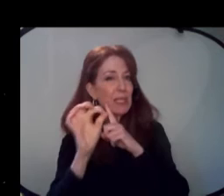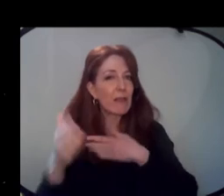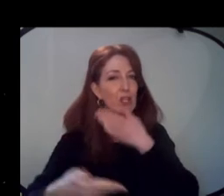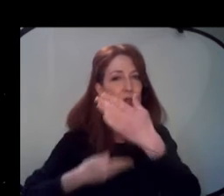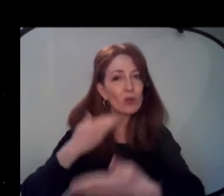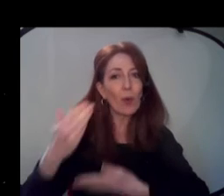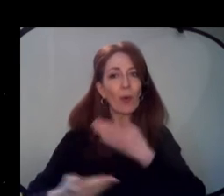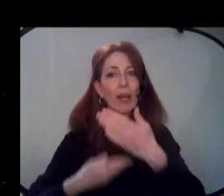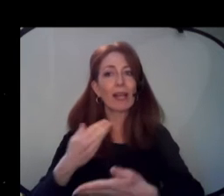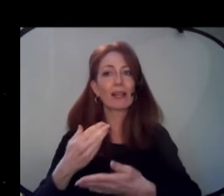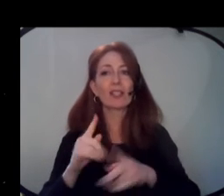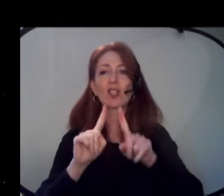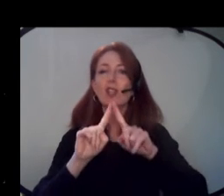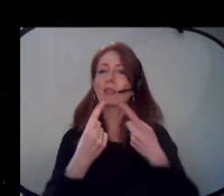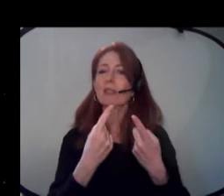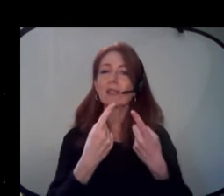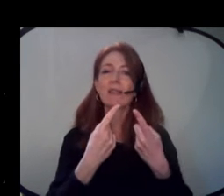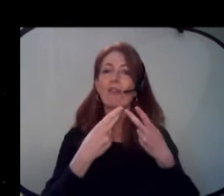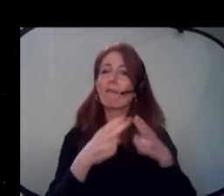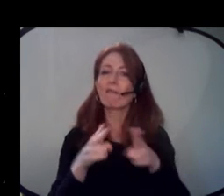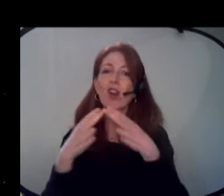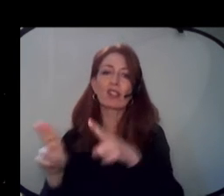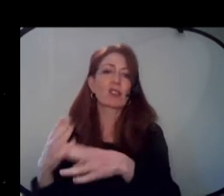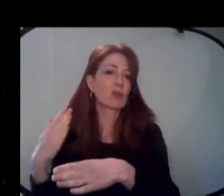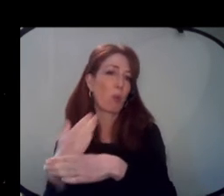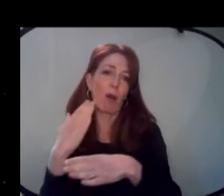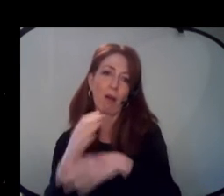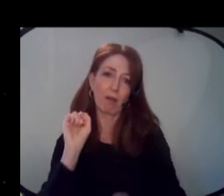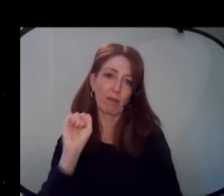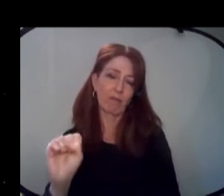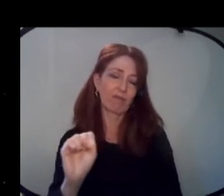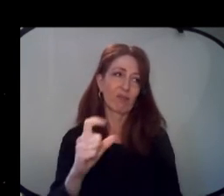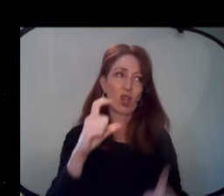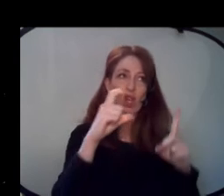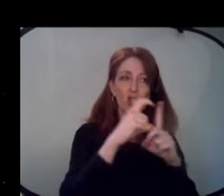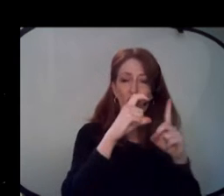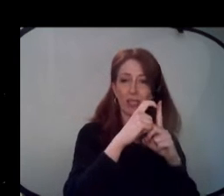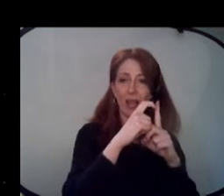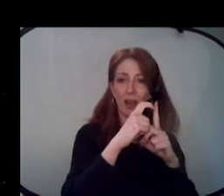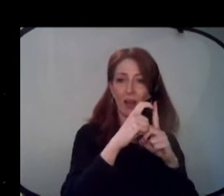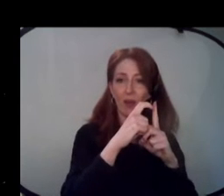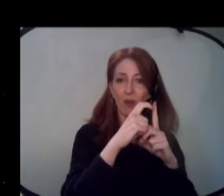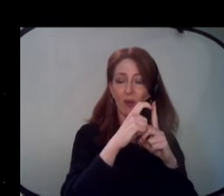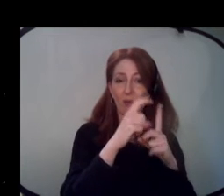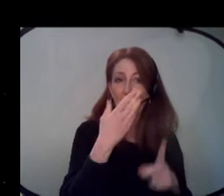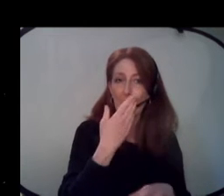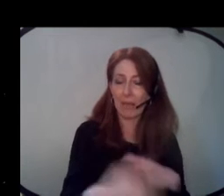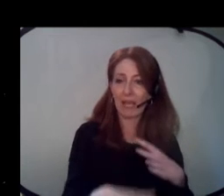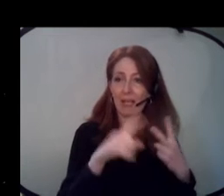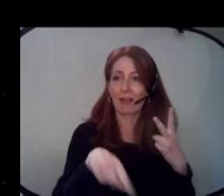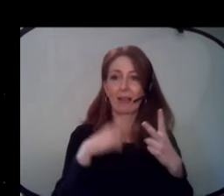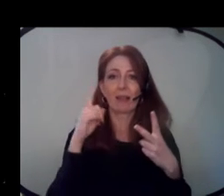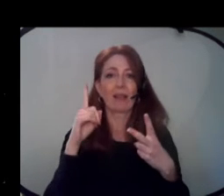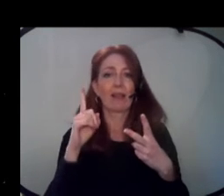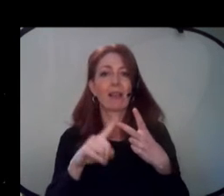treatments of this work, going right back to, well, I mean, Donatello, I think, there's Judith by Donatello. There's